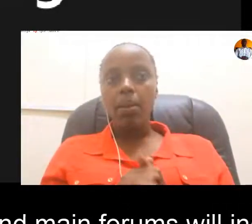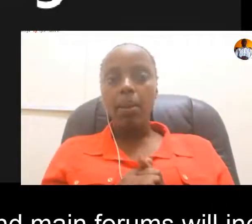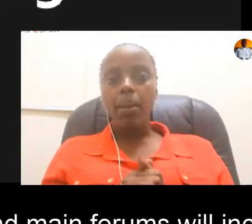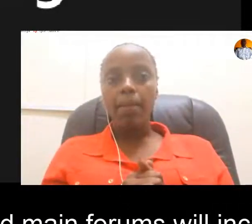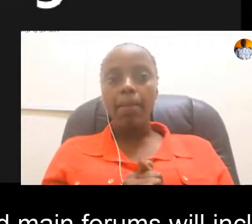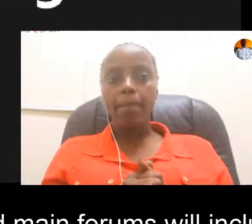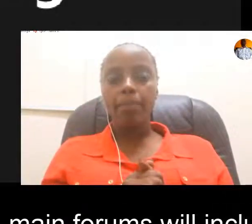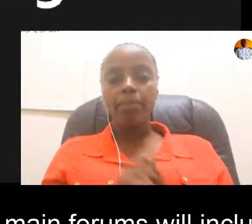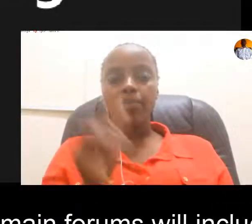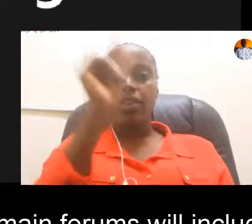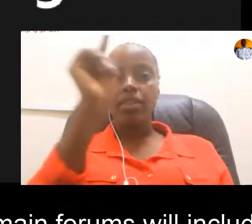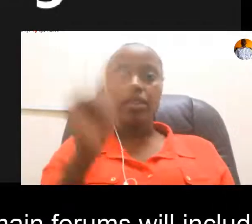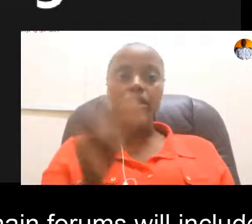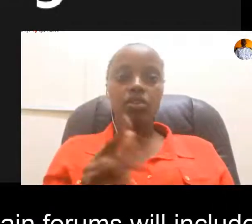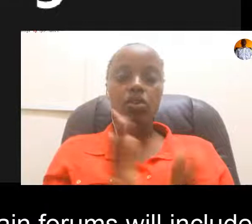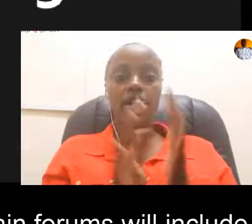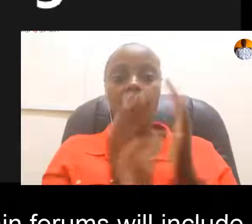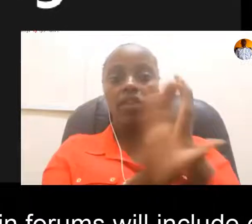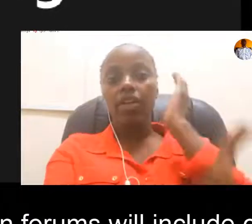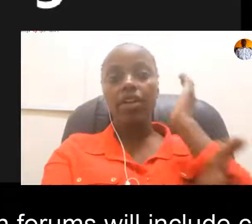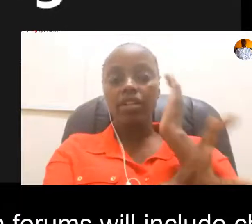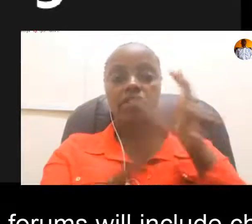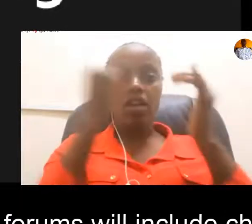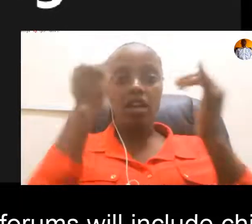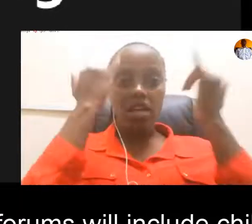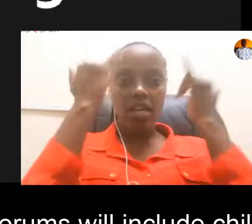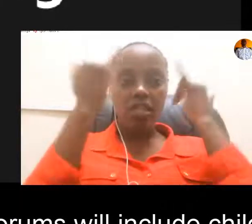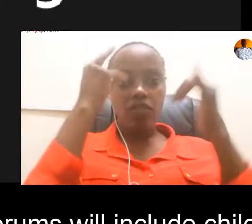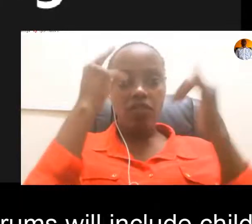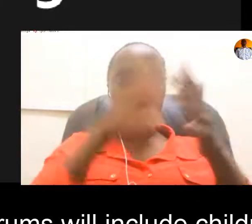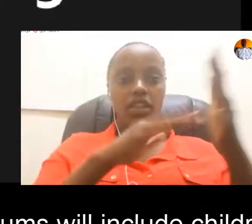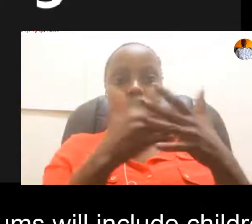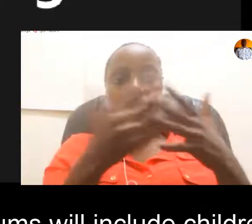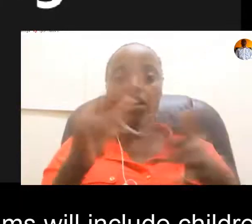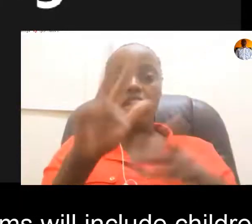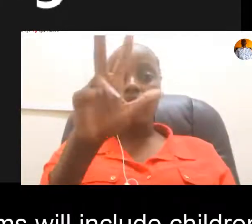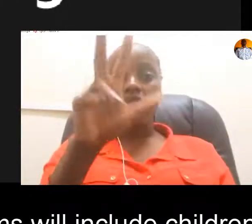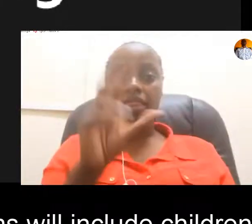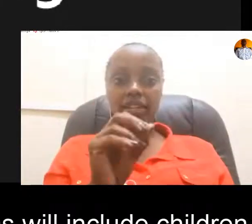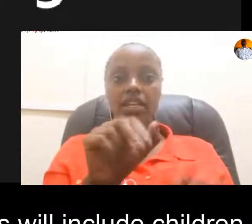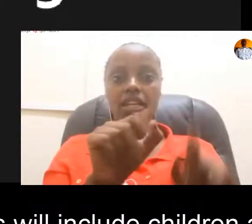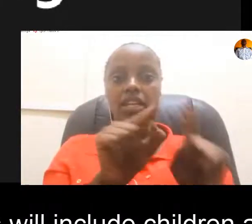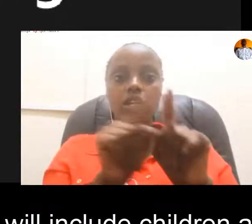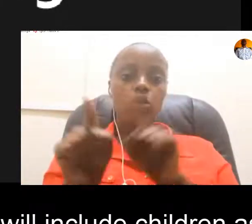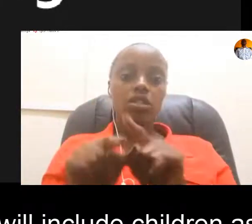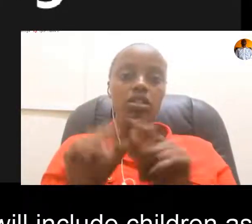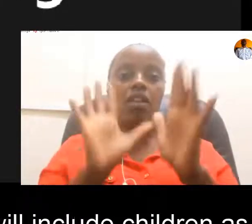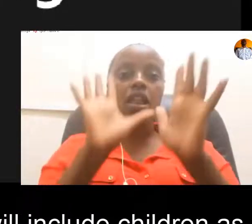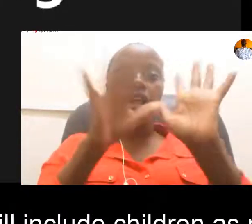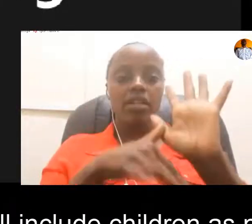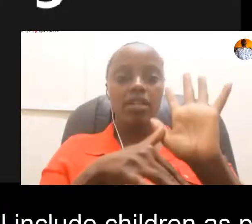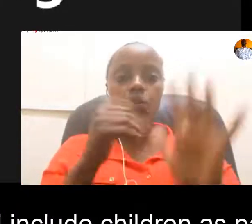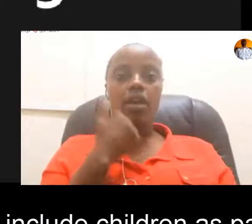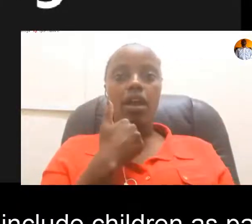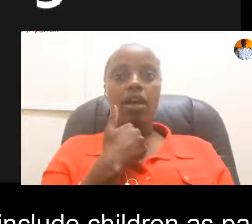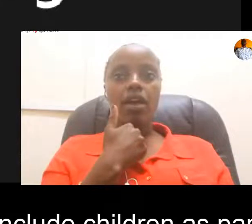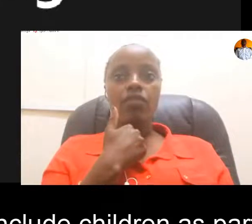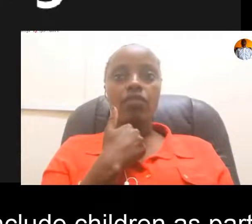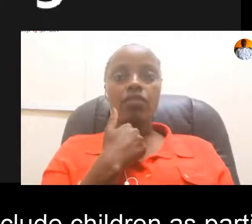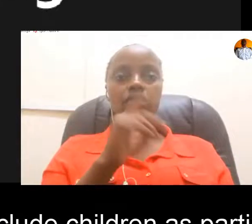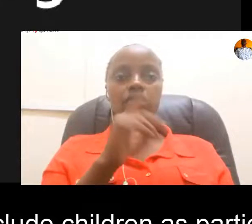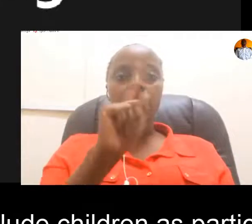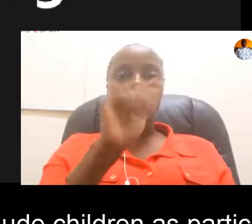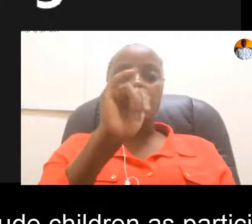country initiatives of the Charter at 30. And later we will get Tim Ekesa will chair the session on